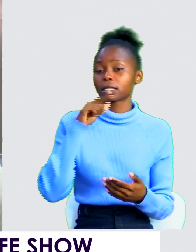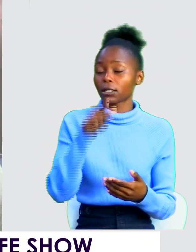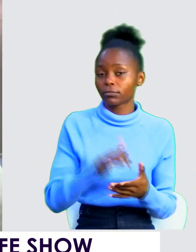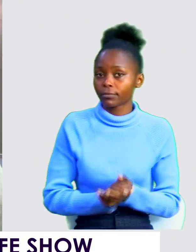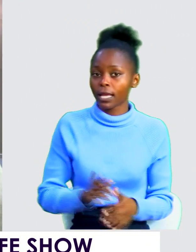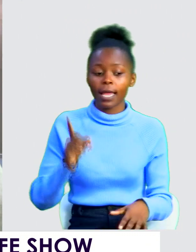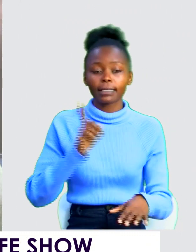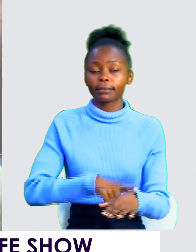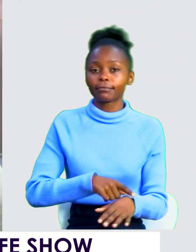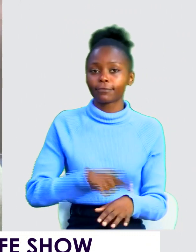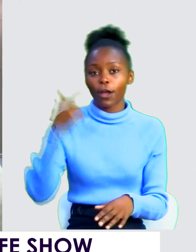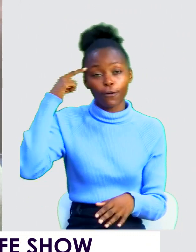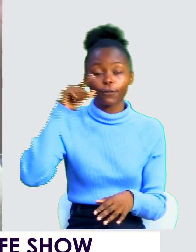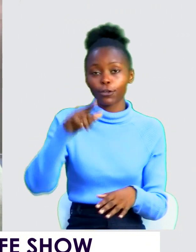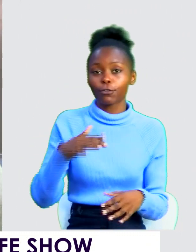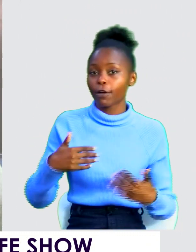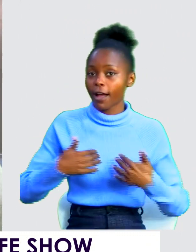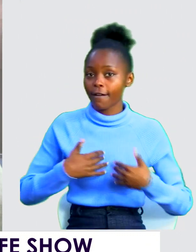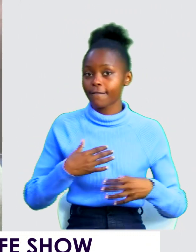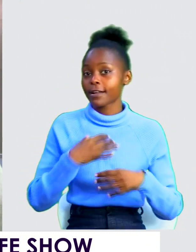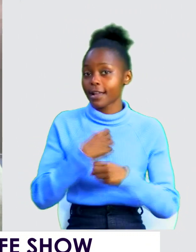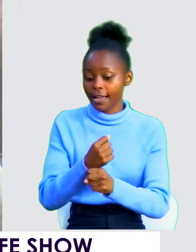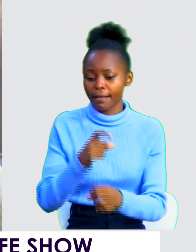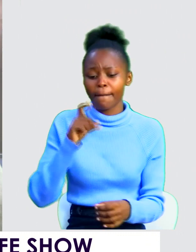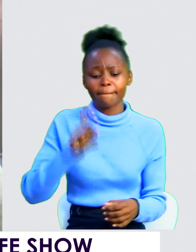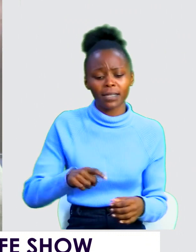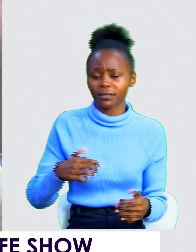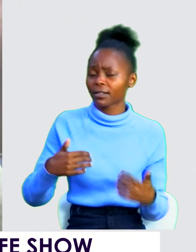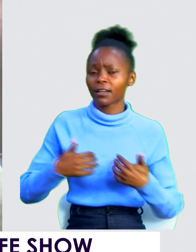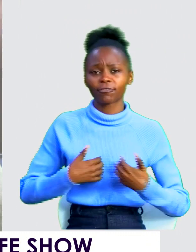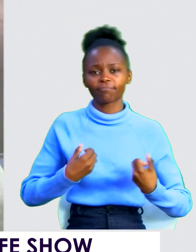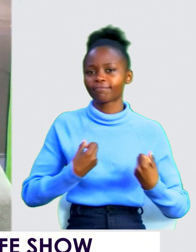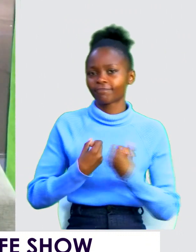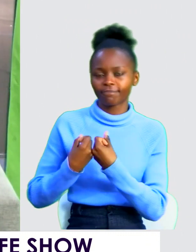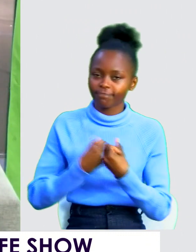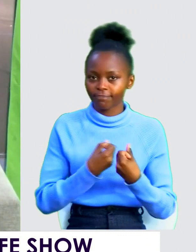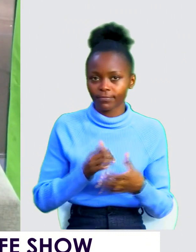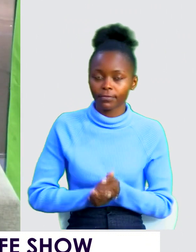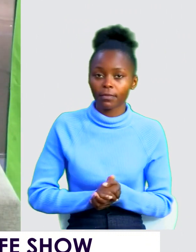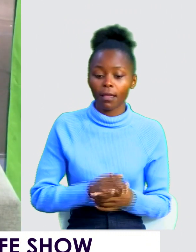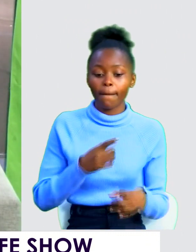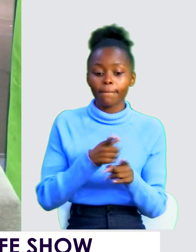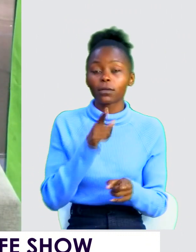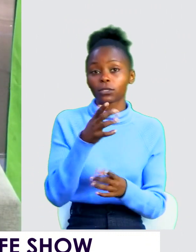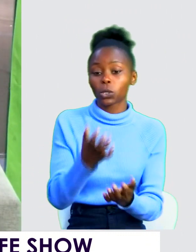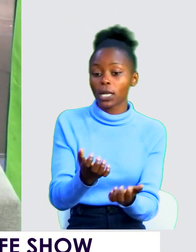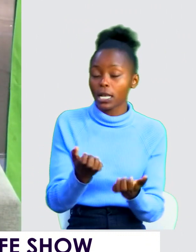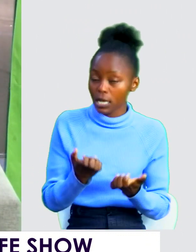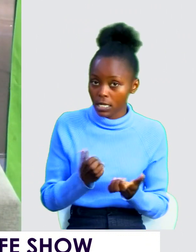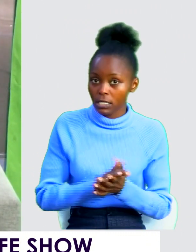failure? It is difficult. It is challenging. But you need to adapt to